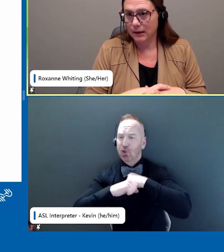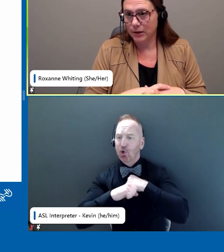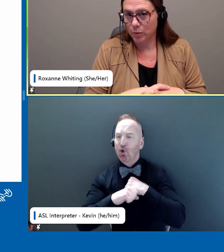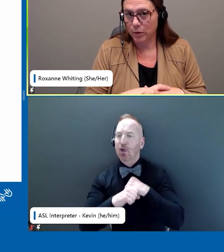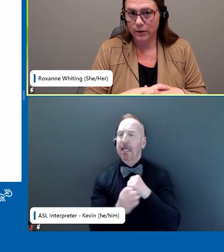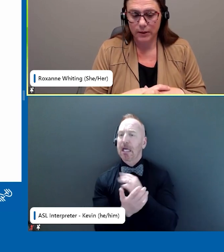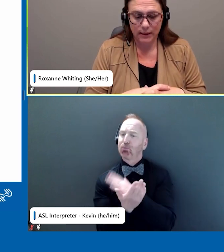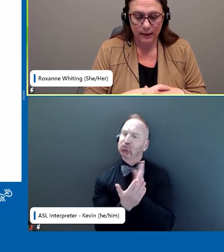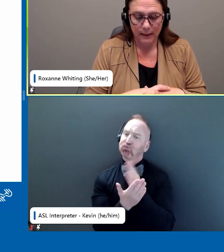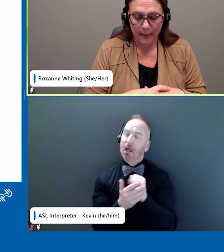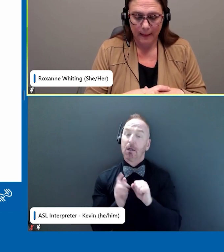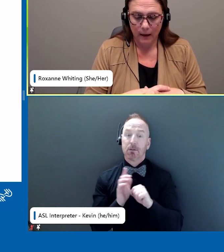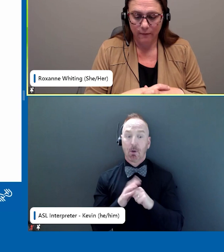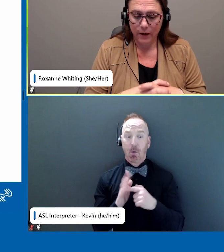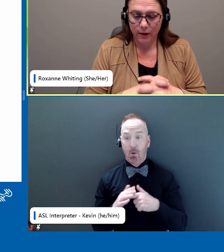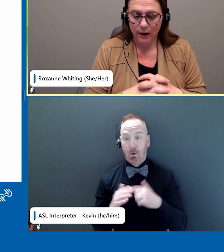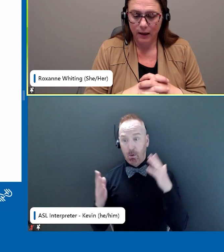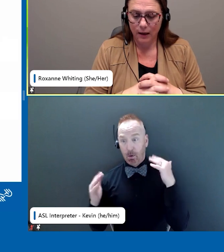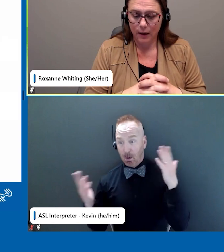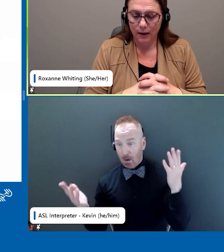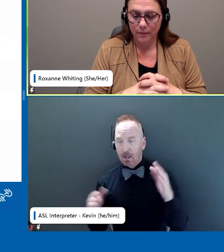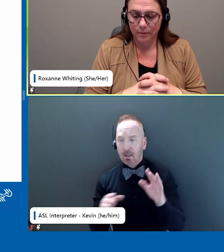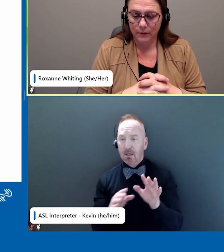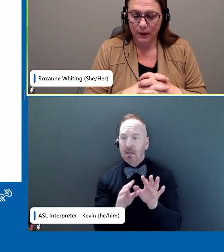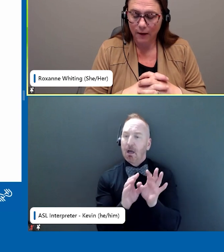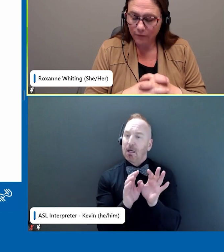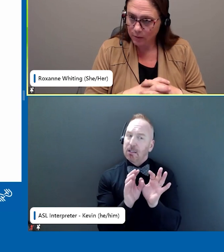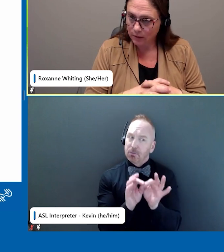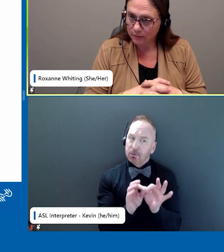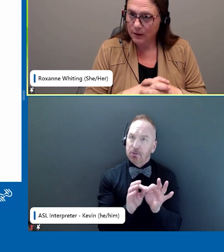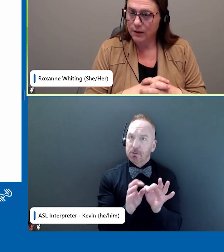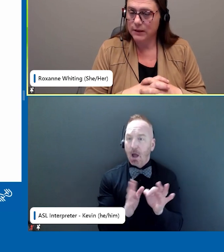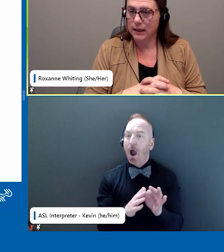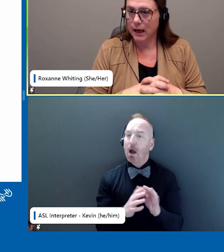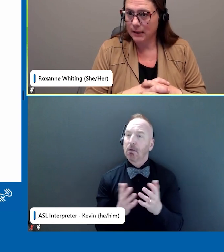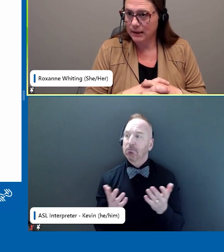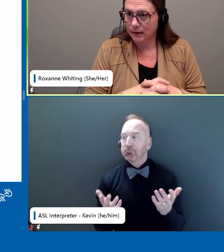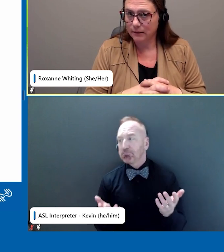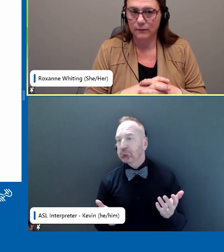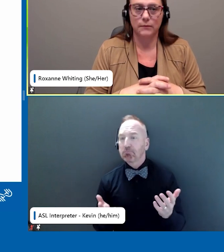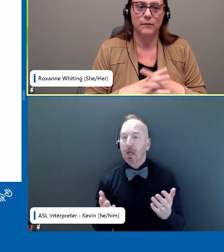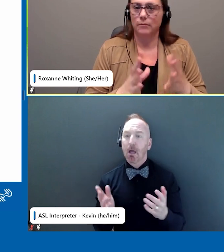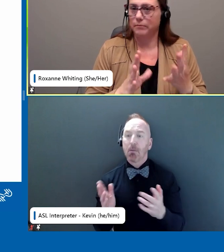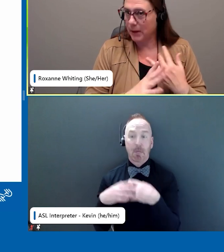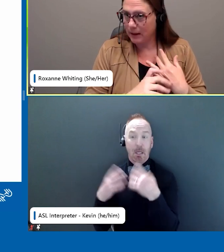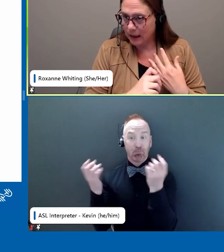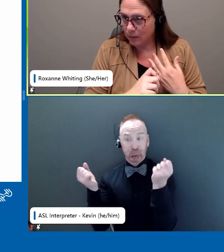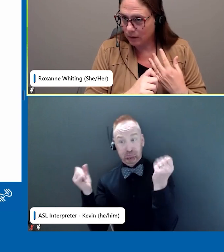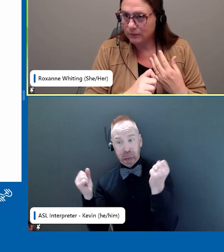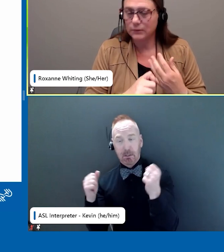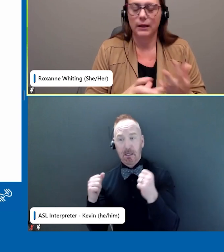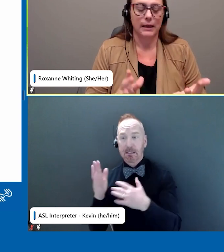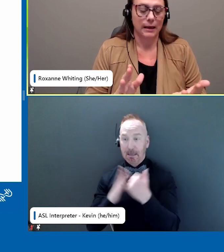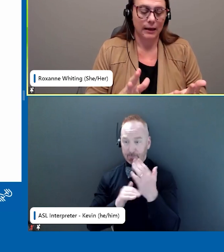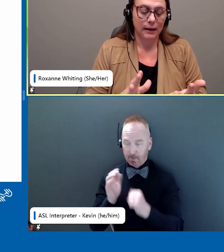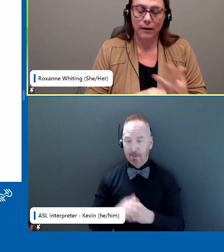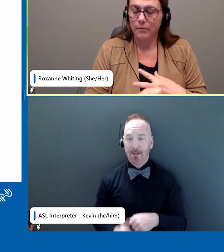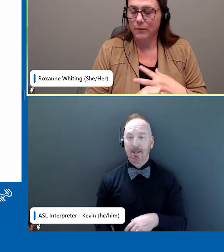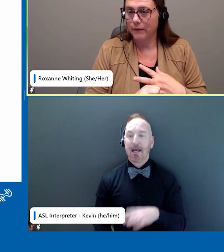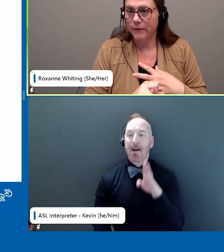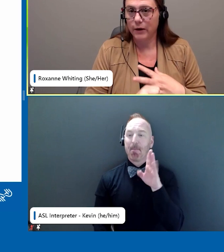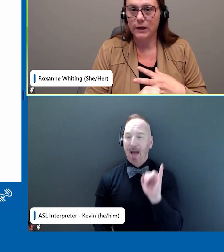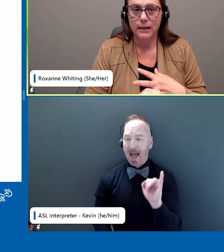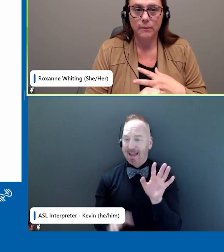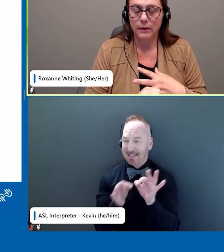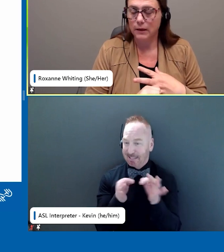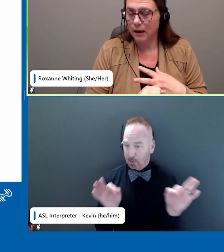that interpreters are very comfortable using ASL, be bilingual,